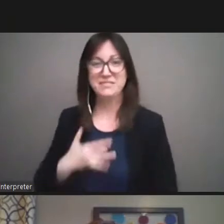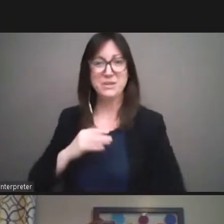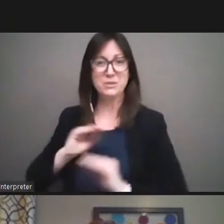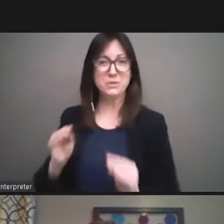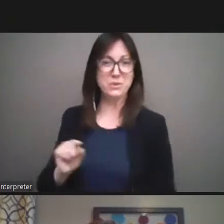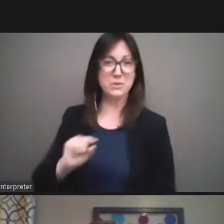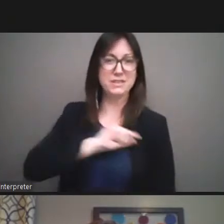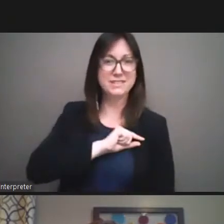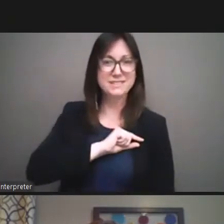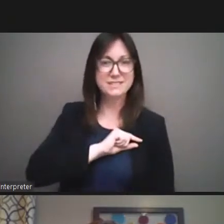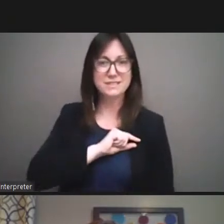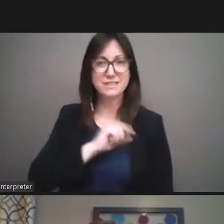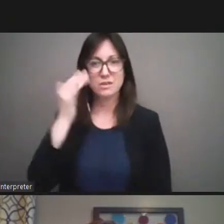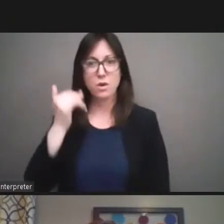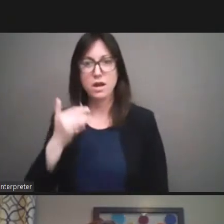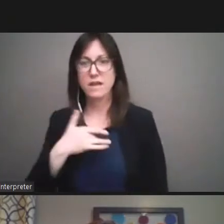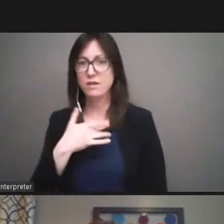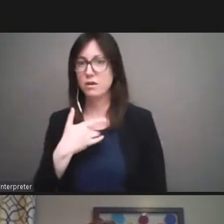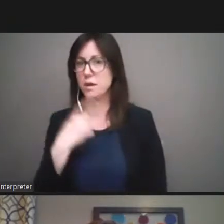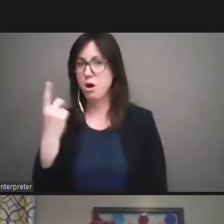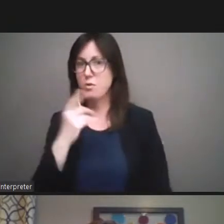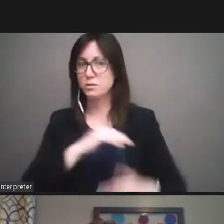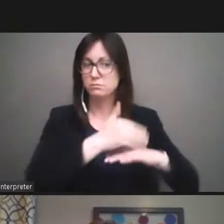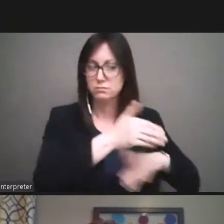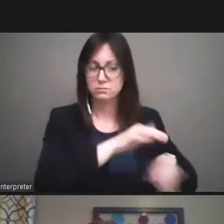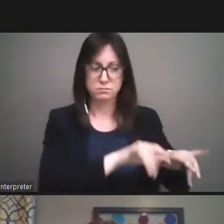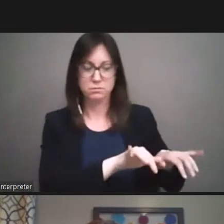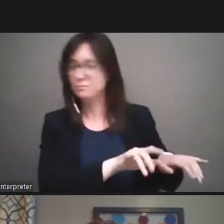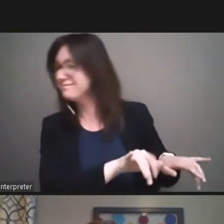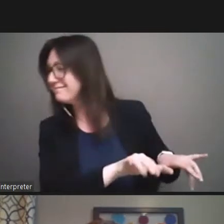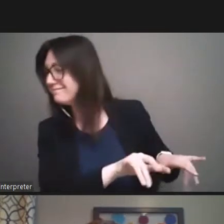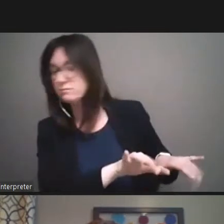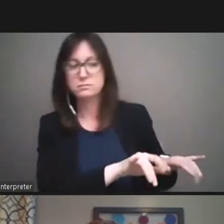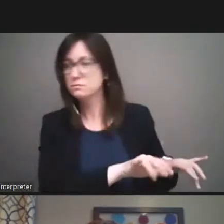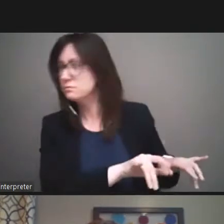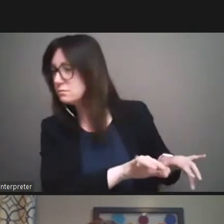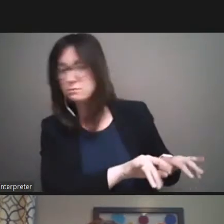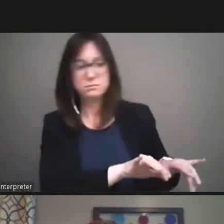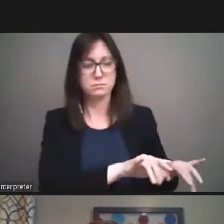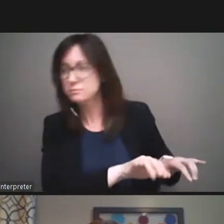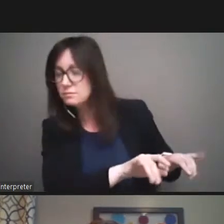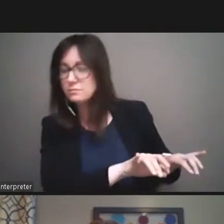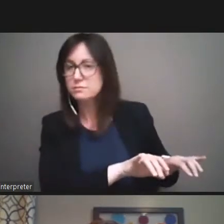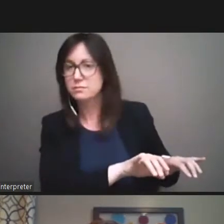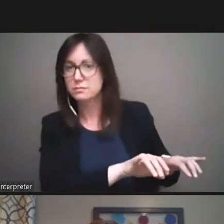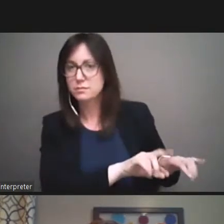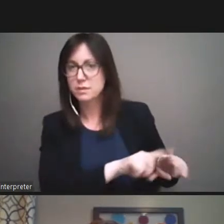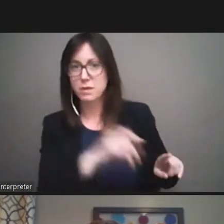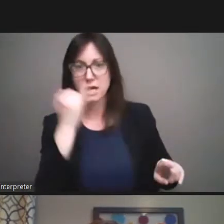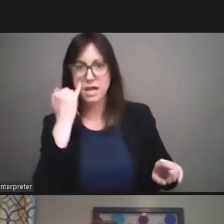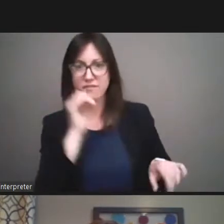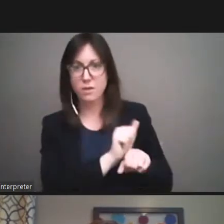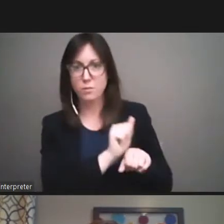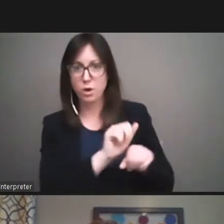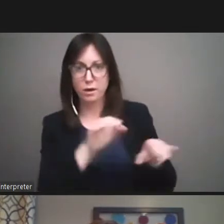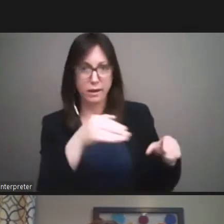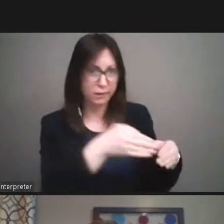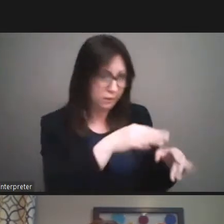like preconceived notion that I should always be working, but then also the guilt of being a crappy mom because the ladies down